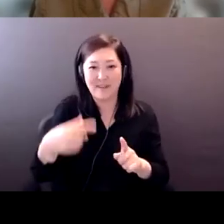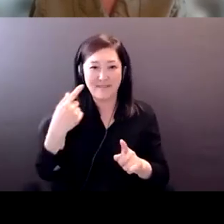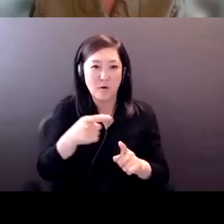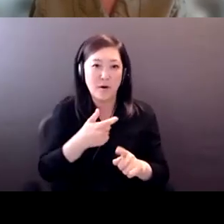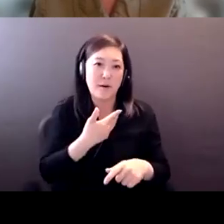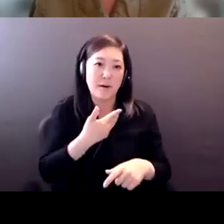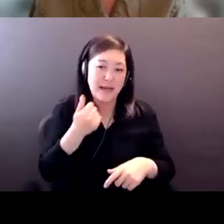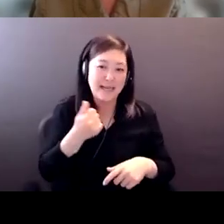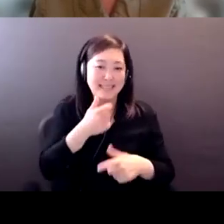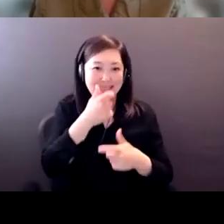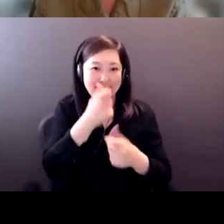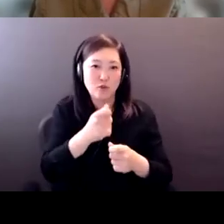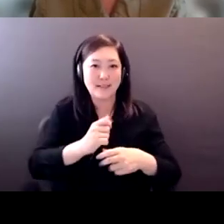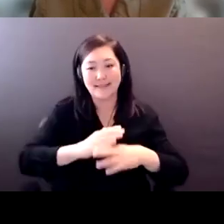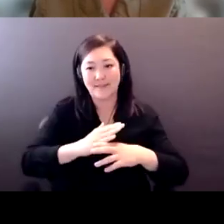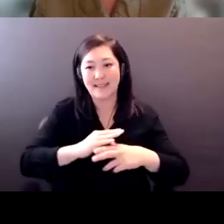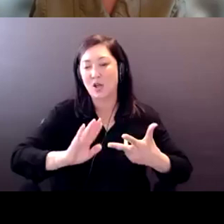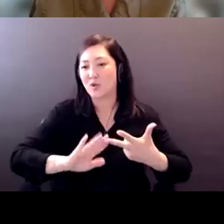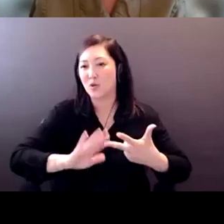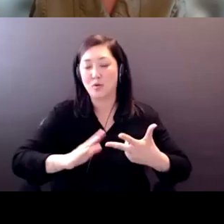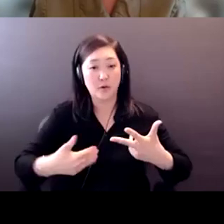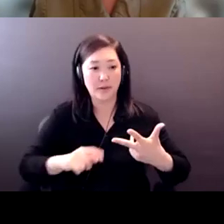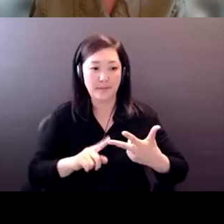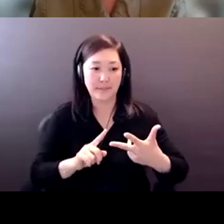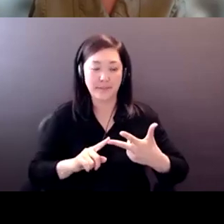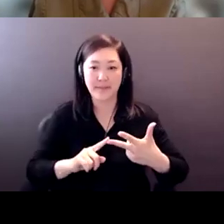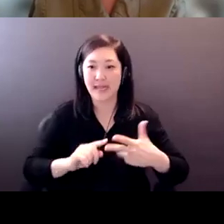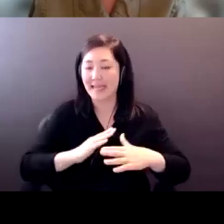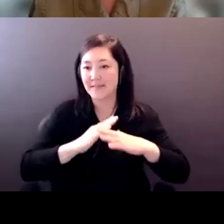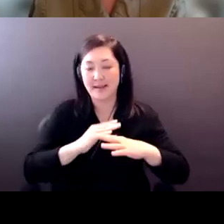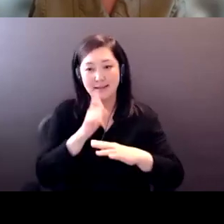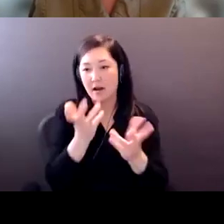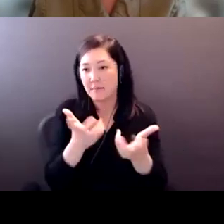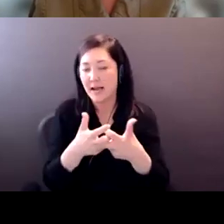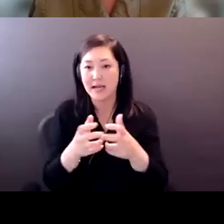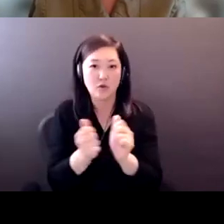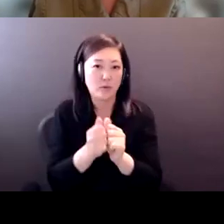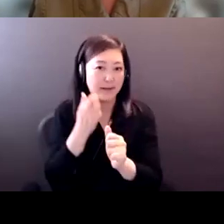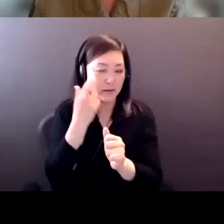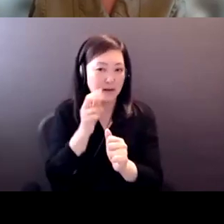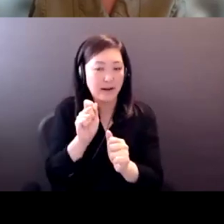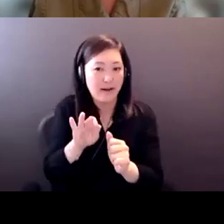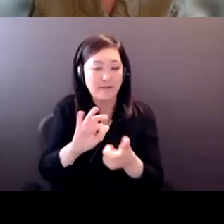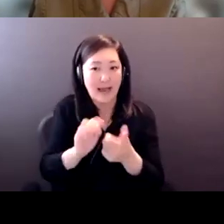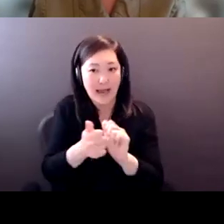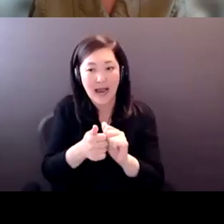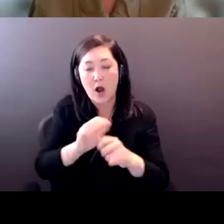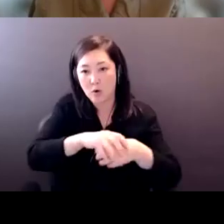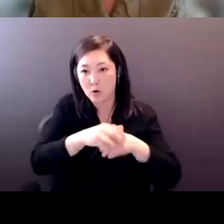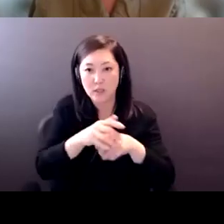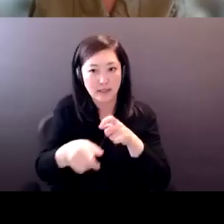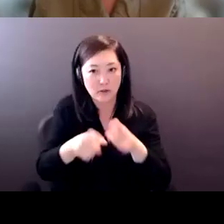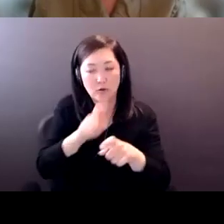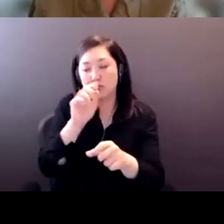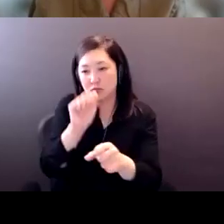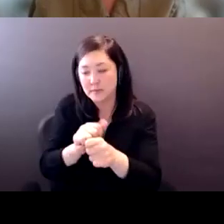And I will skip. The third point is basically the defense doesn't match the reality of how coercion control happens to older adults. Won't